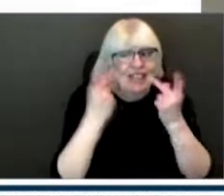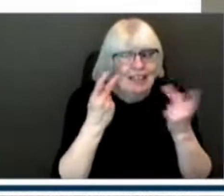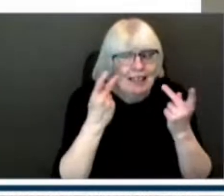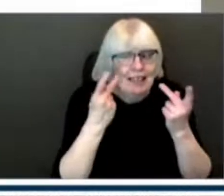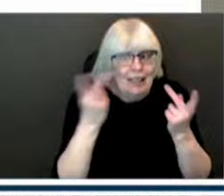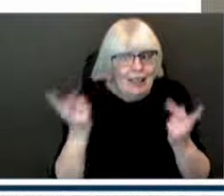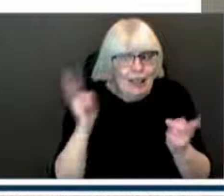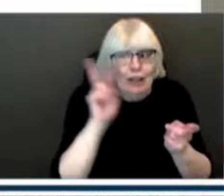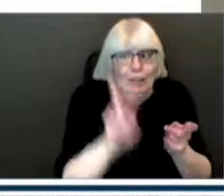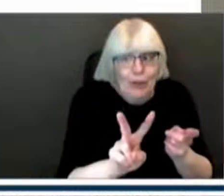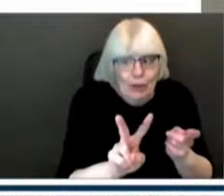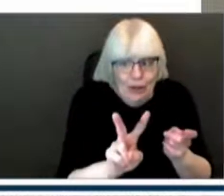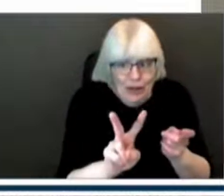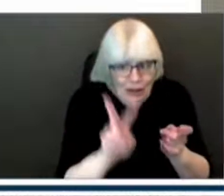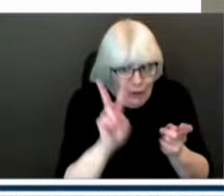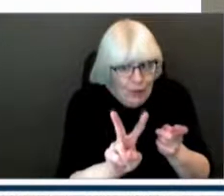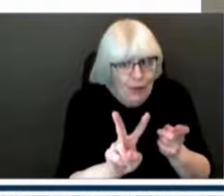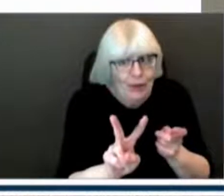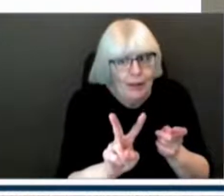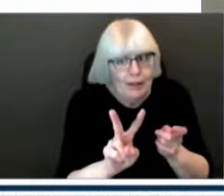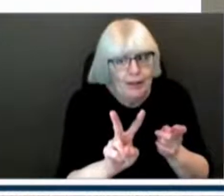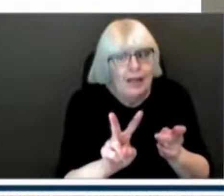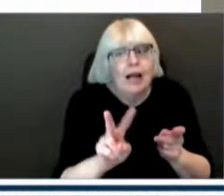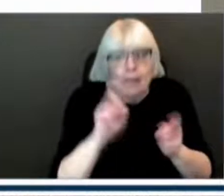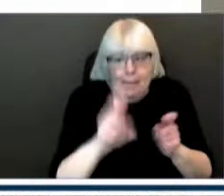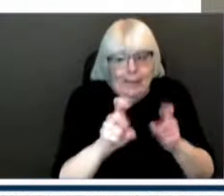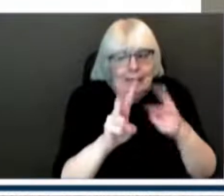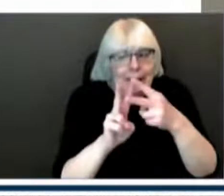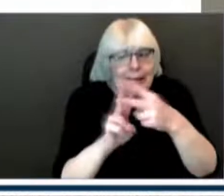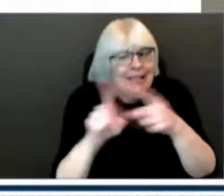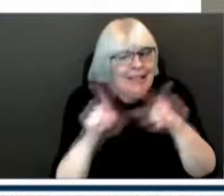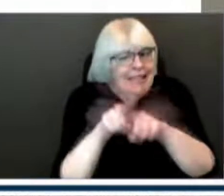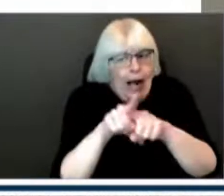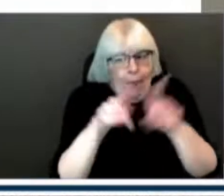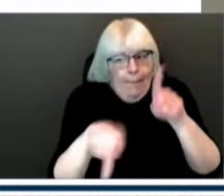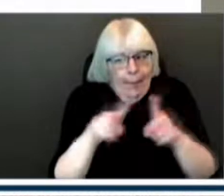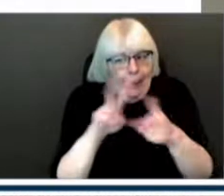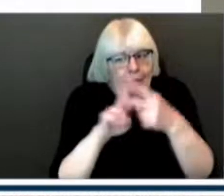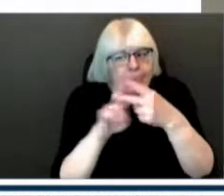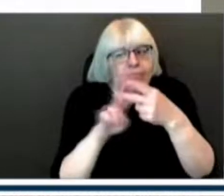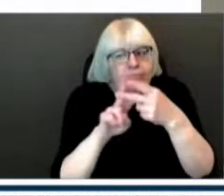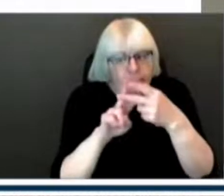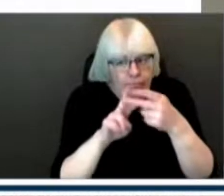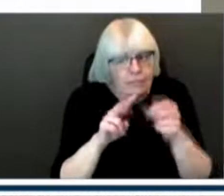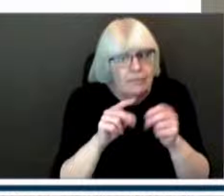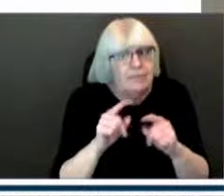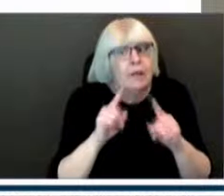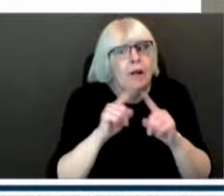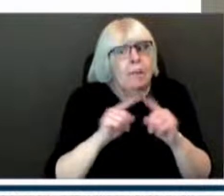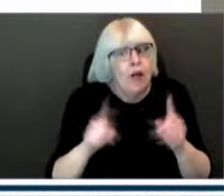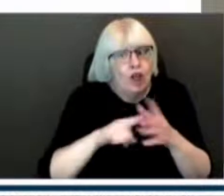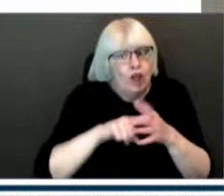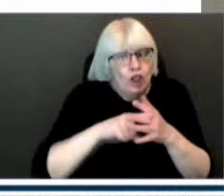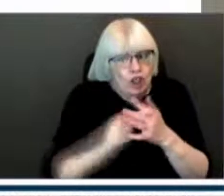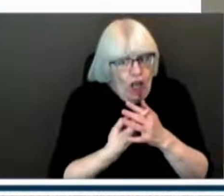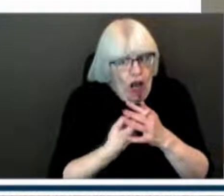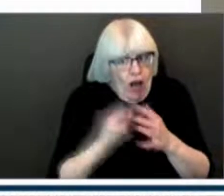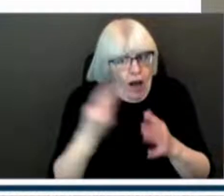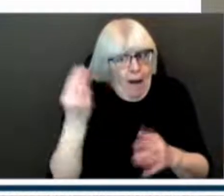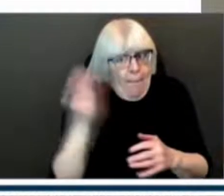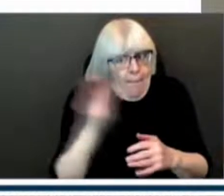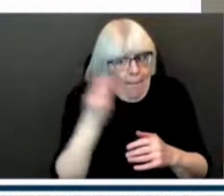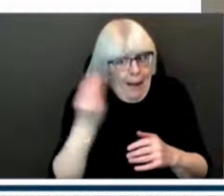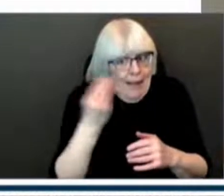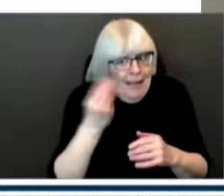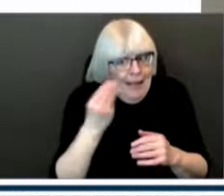only 2, and they had to be consistent visitors. But as of Monday, they will no longer need to be the same two visitors, but a maximum of